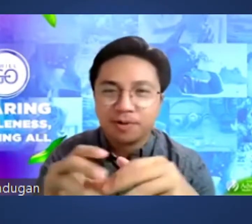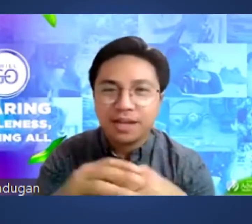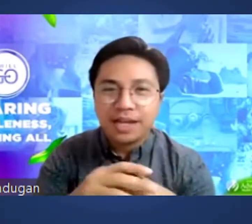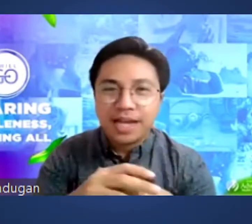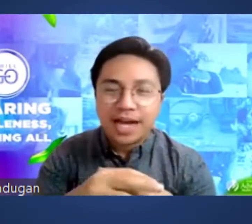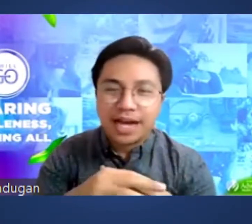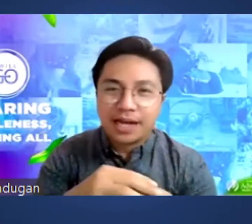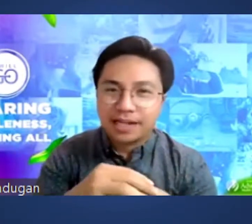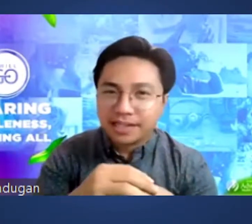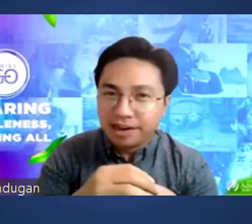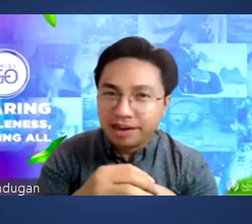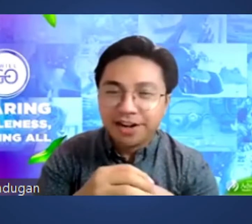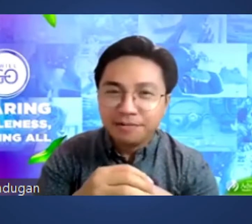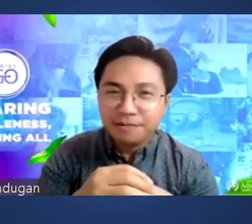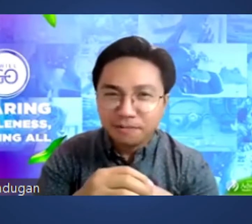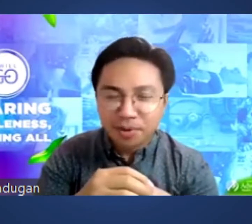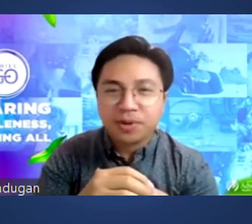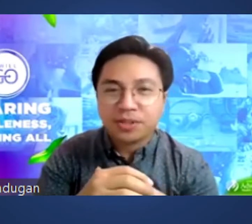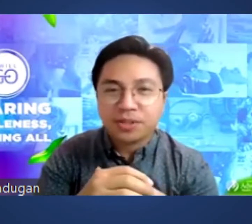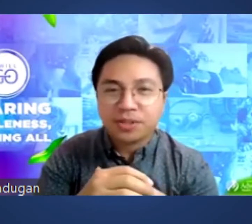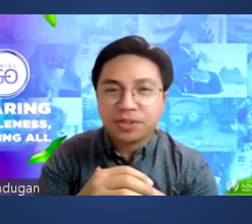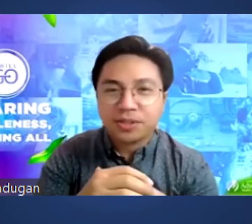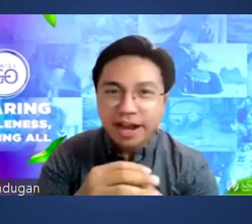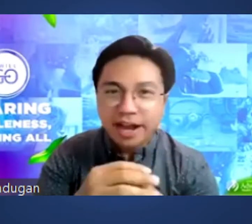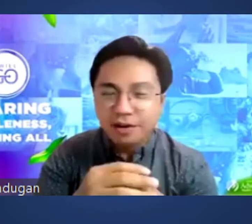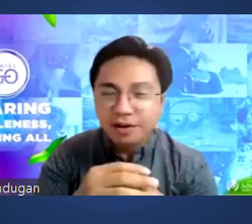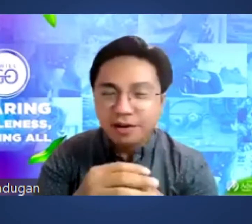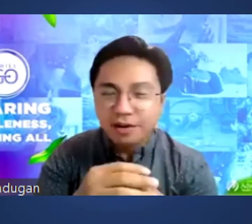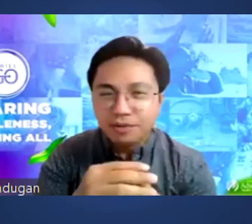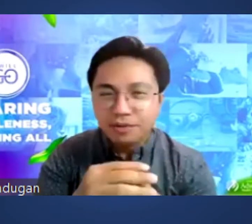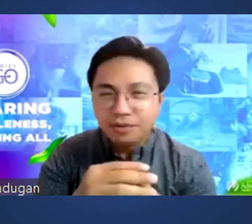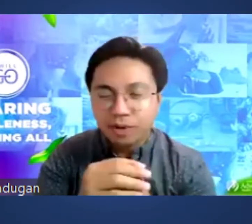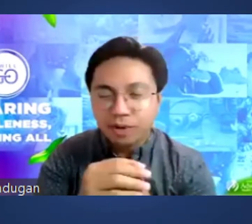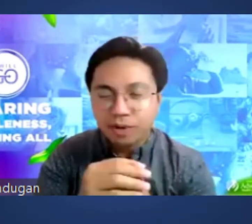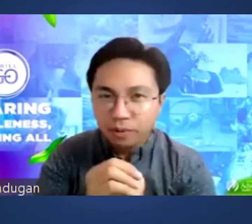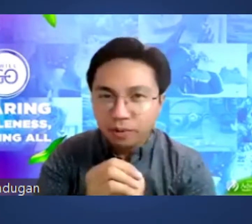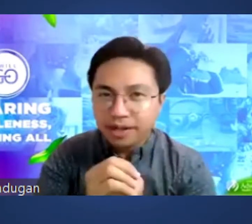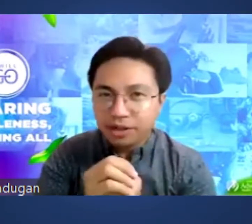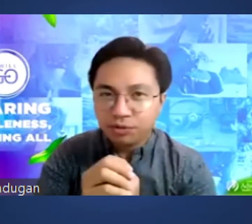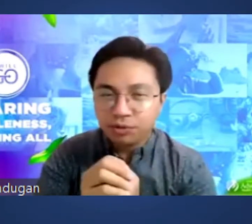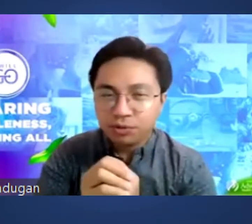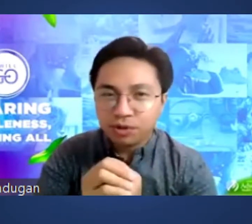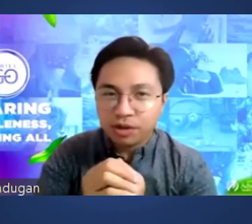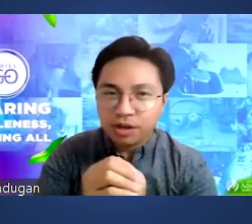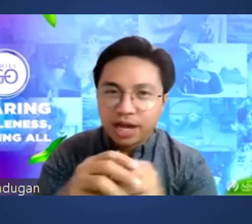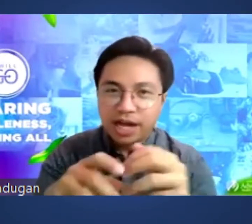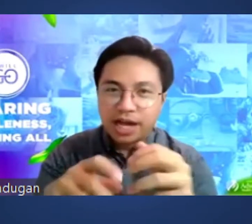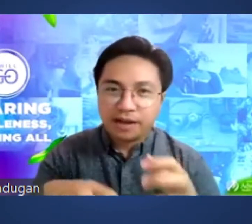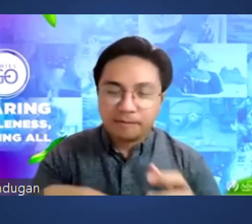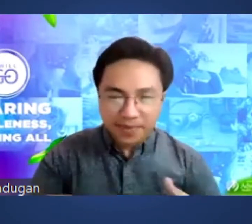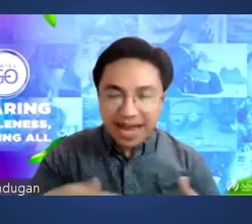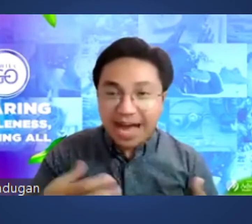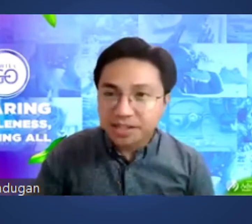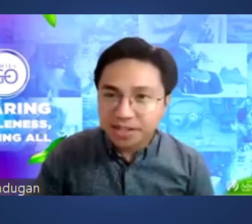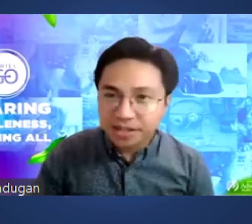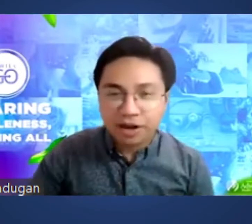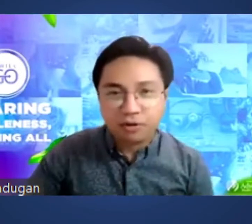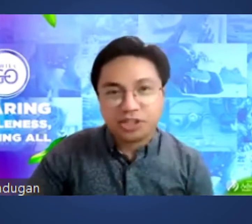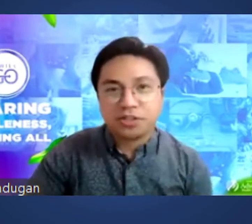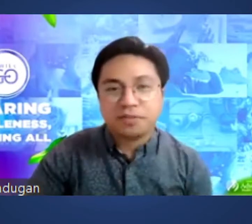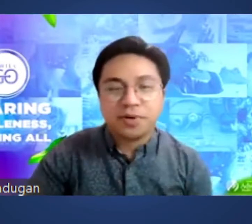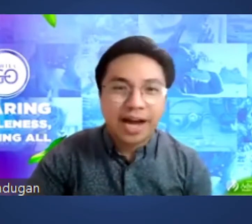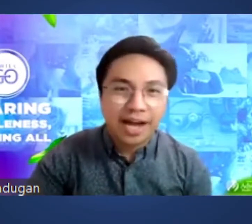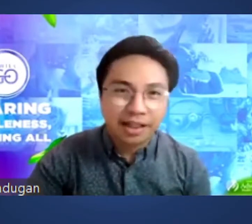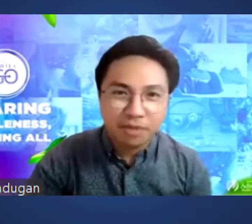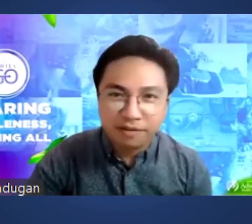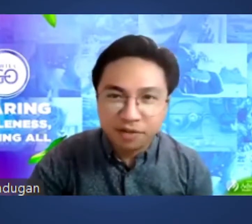po sa ating po na learn po today about trust now we're going to answer